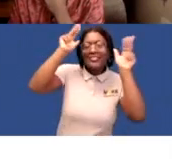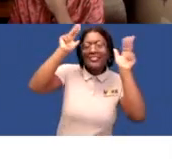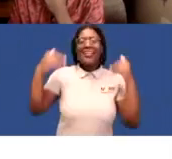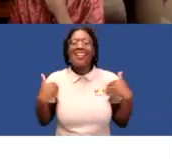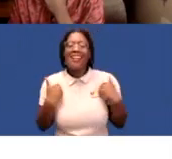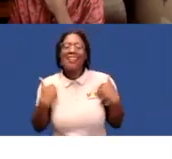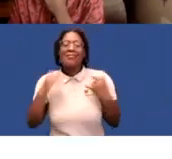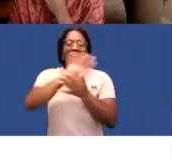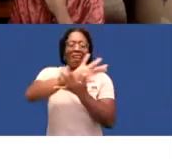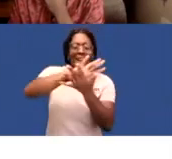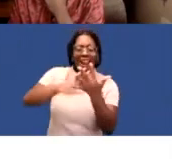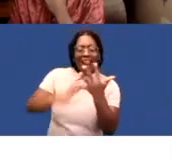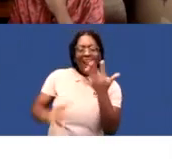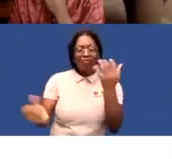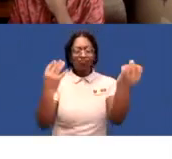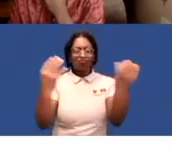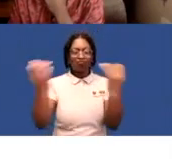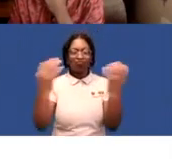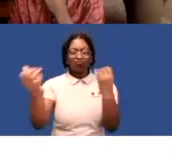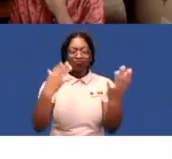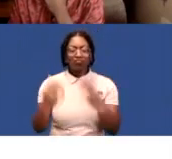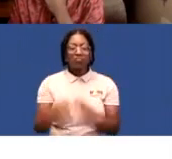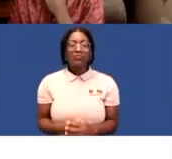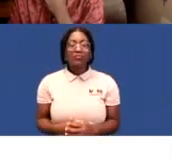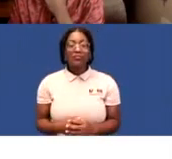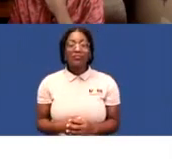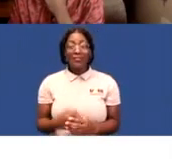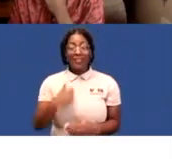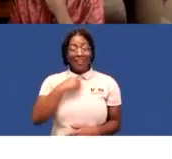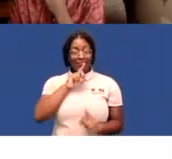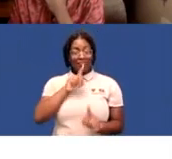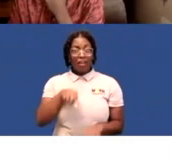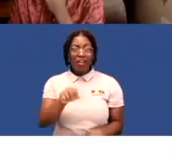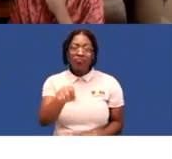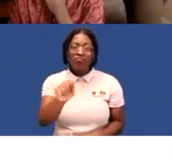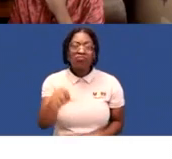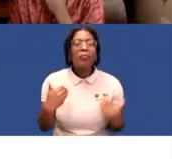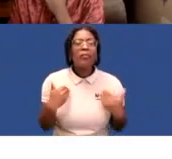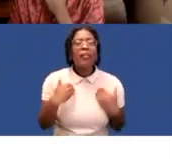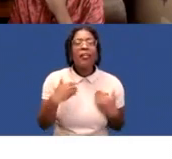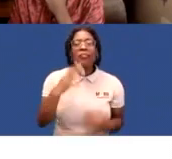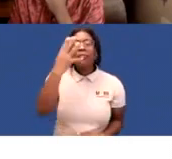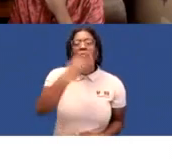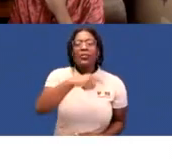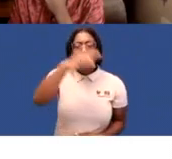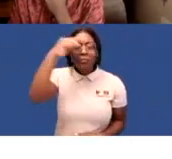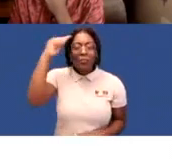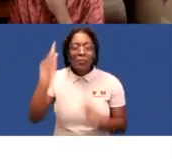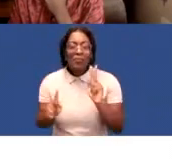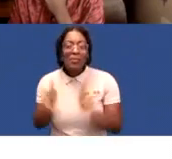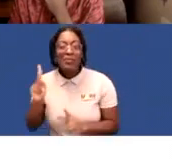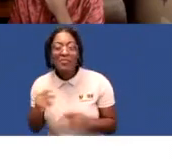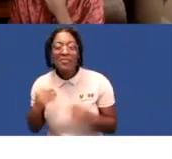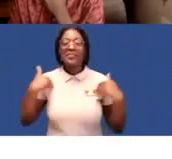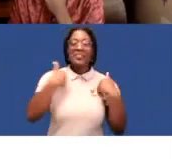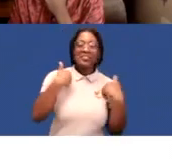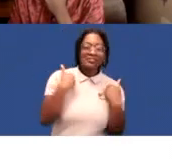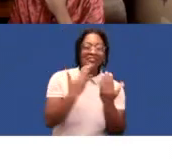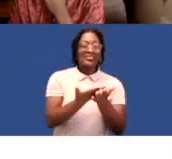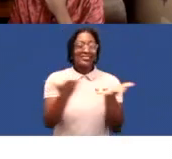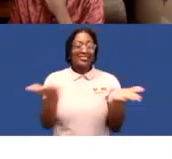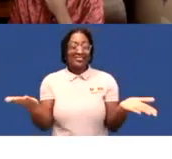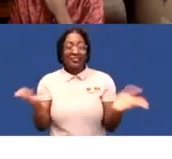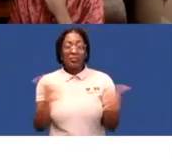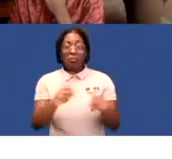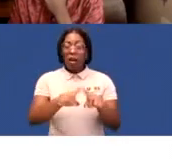black and beautiful and people who are black and beautiful, but it can be a little confusing because is people's skin the color of black paper or